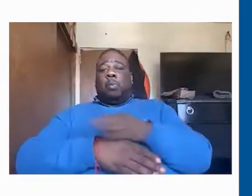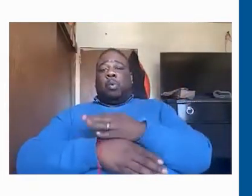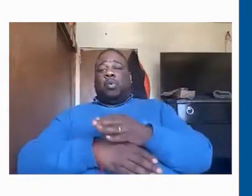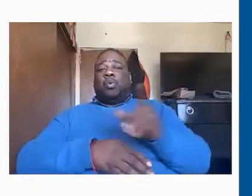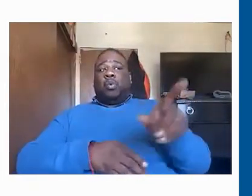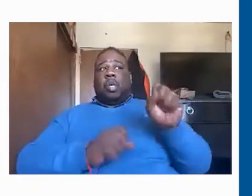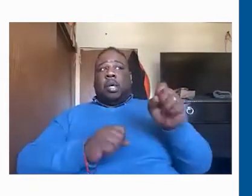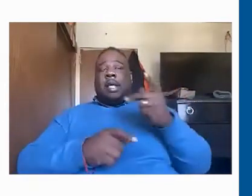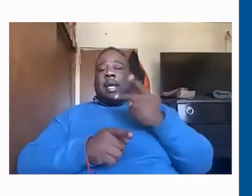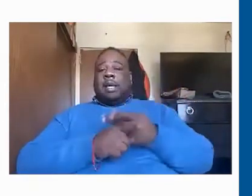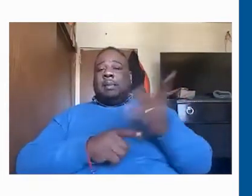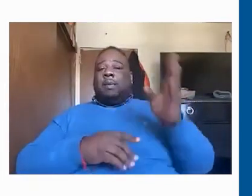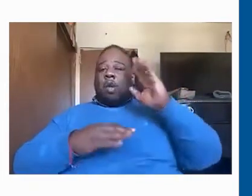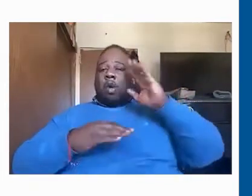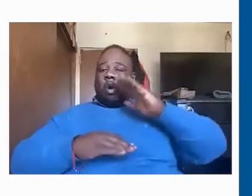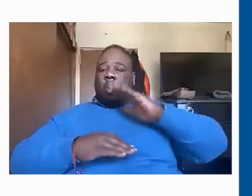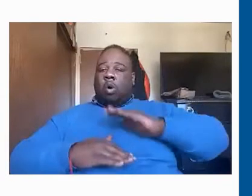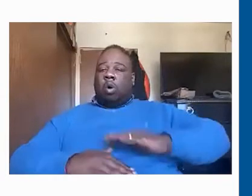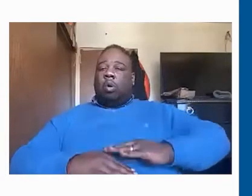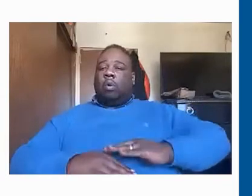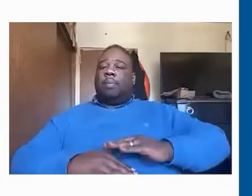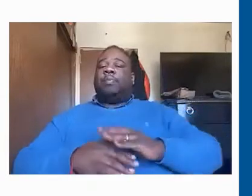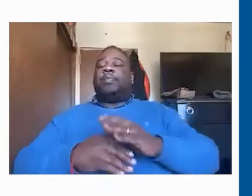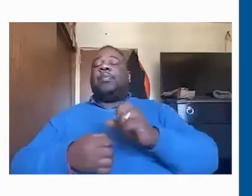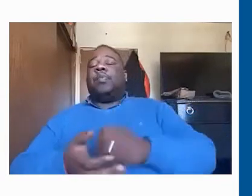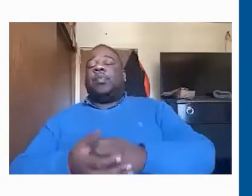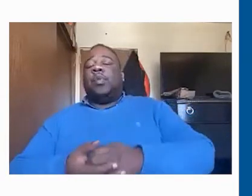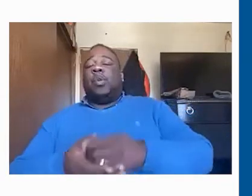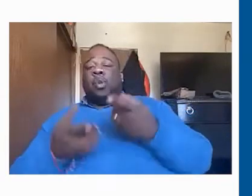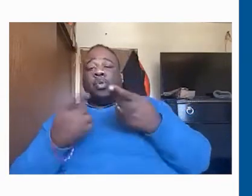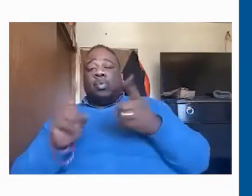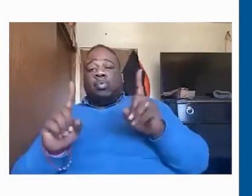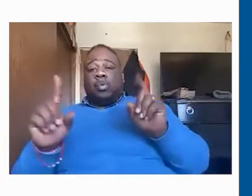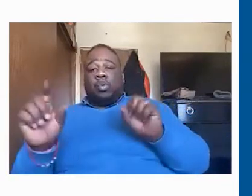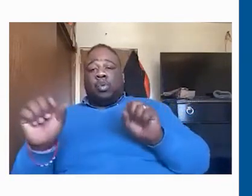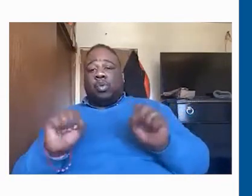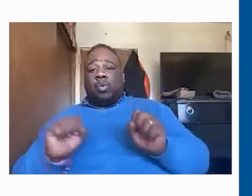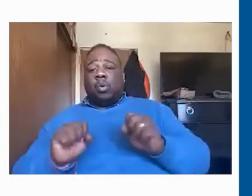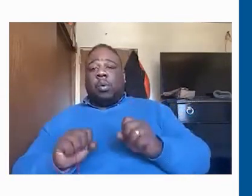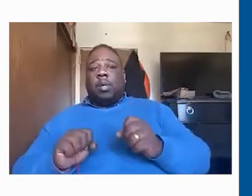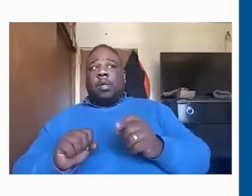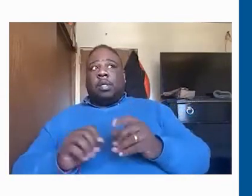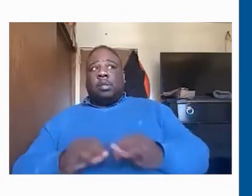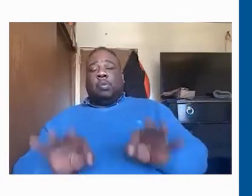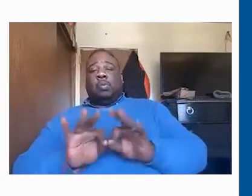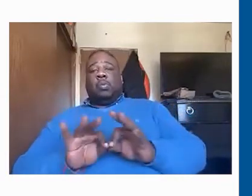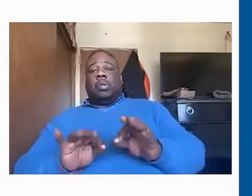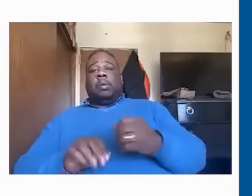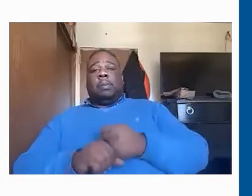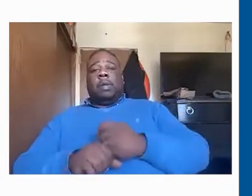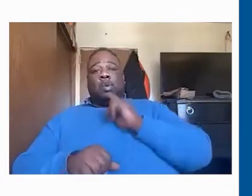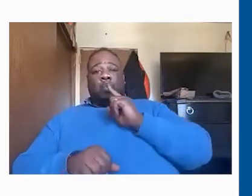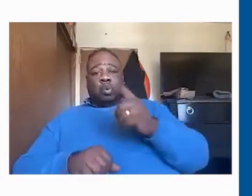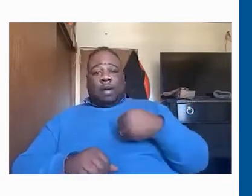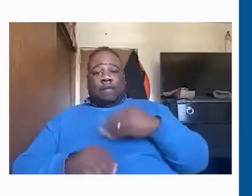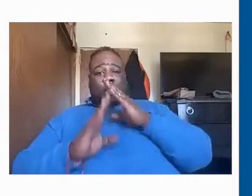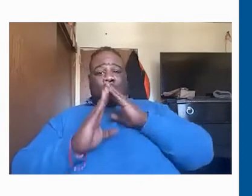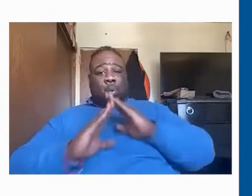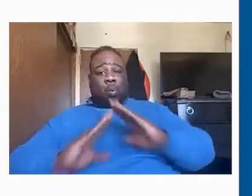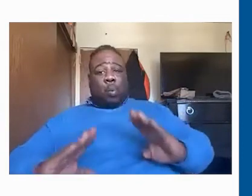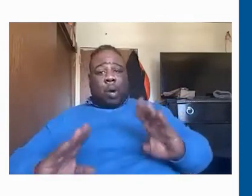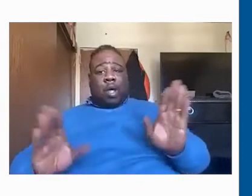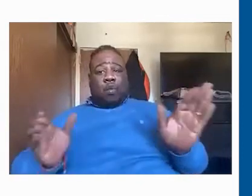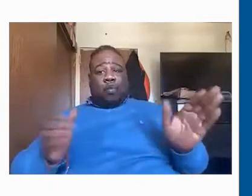throughout the city for coastal storms, we do have a quiet room. That's for people who are sensitive to light and noise, but also for those